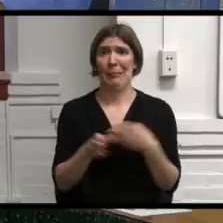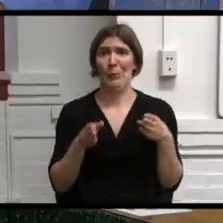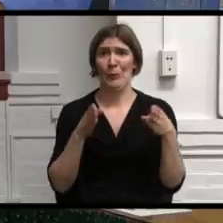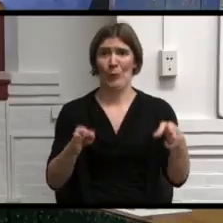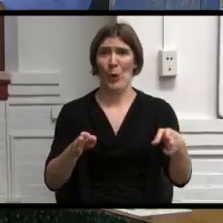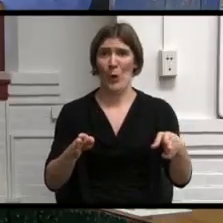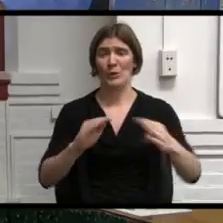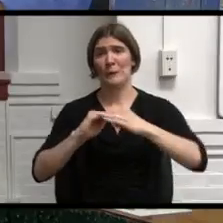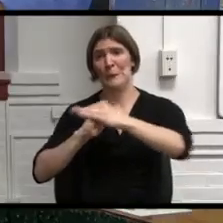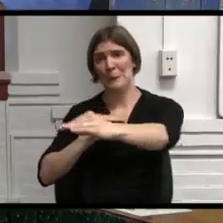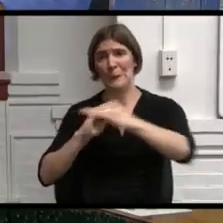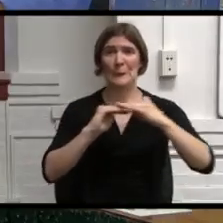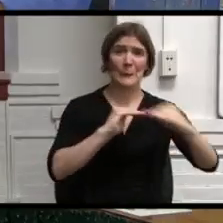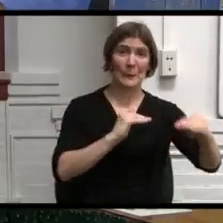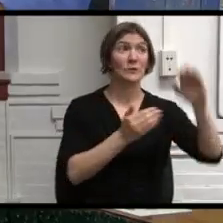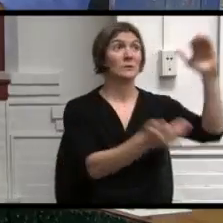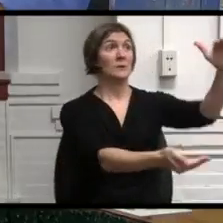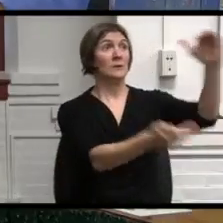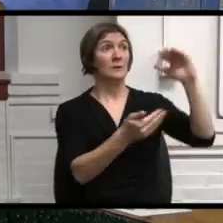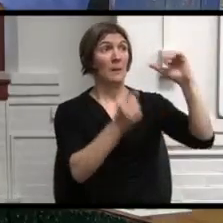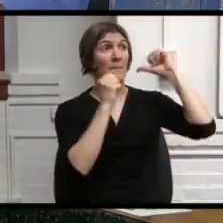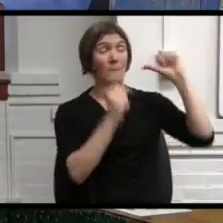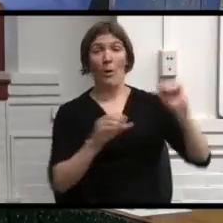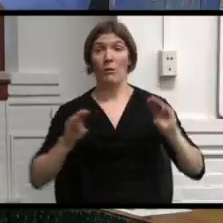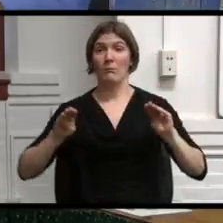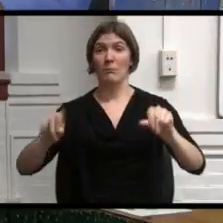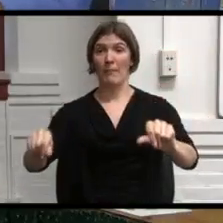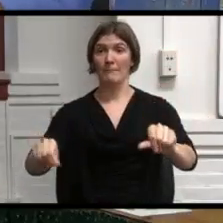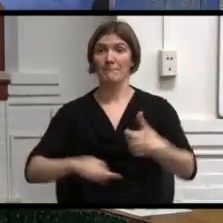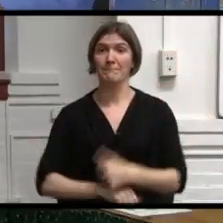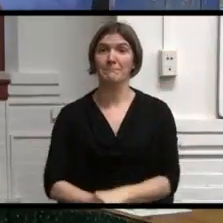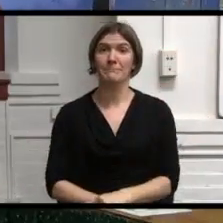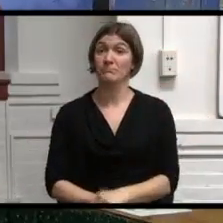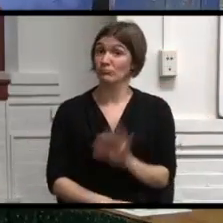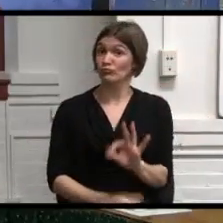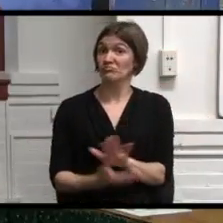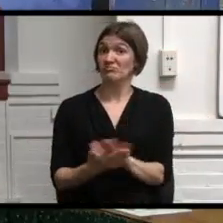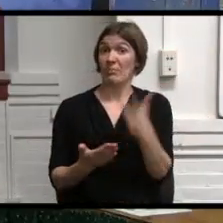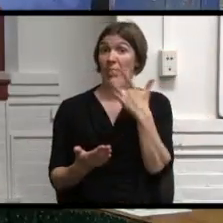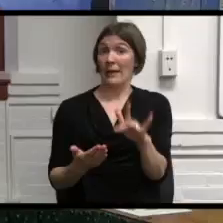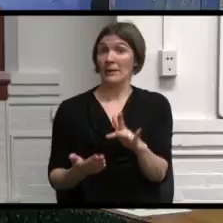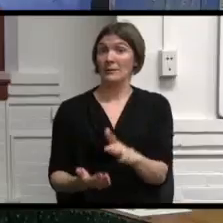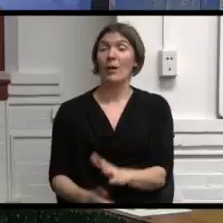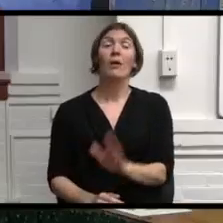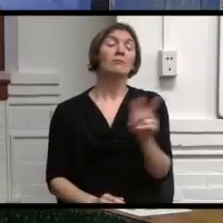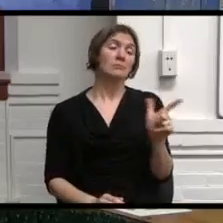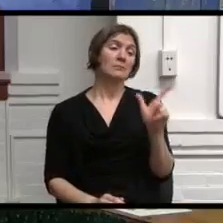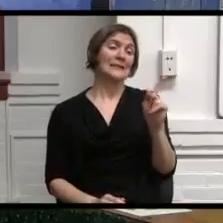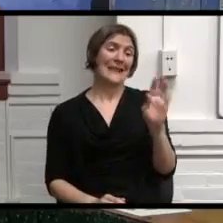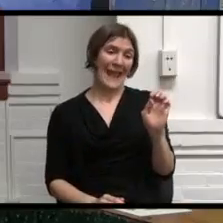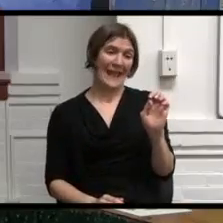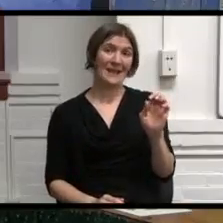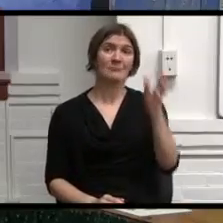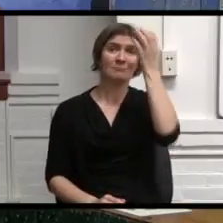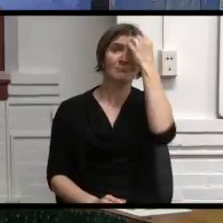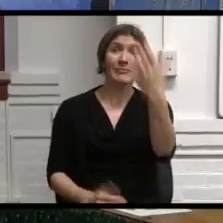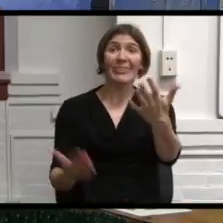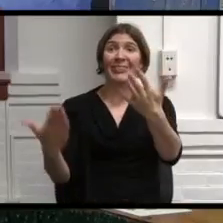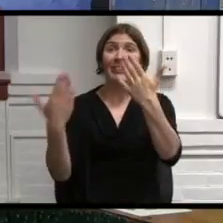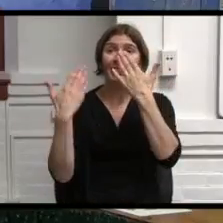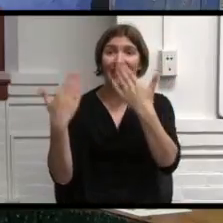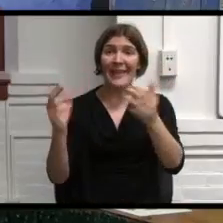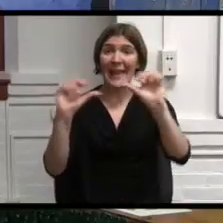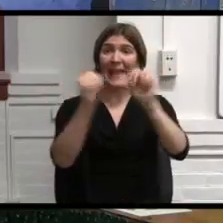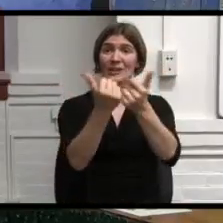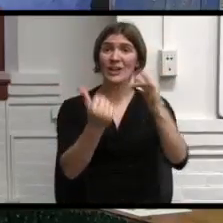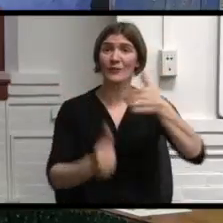this grant will fortunately allow us to proceed with that nicely. Yeah, and I want to say one more time, thank you to the Agency